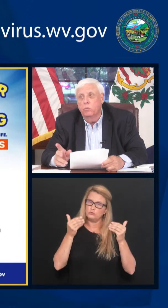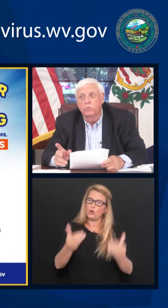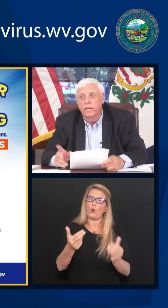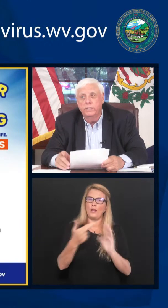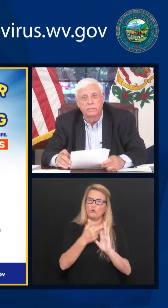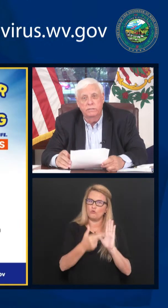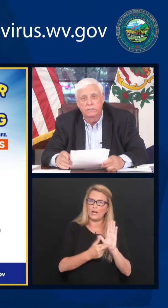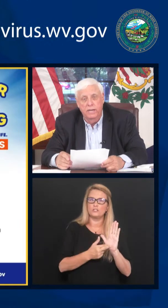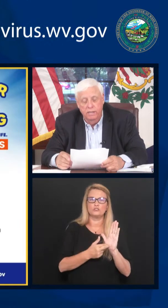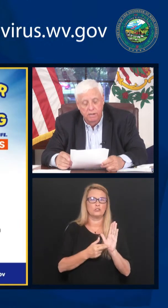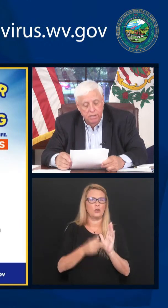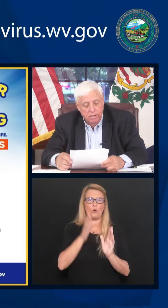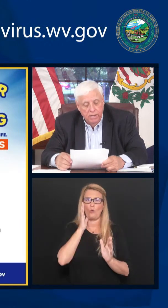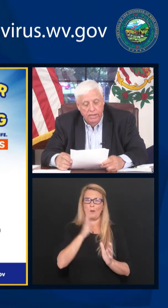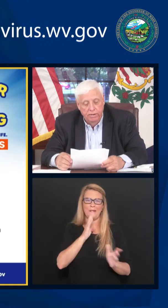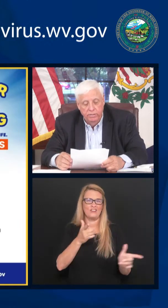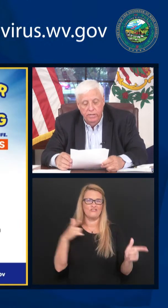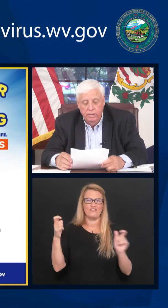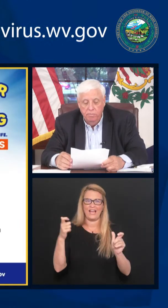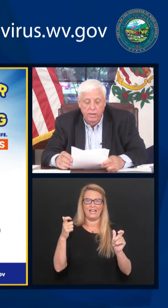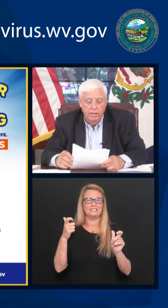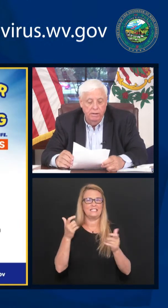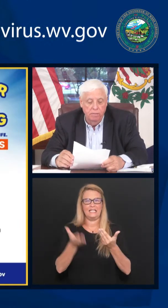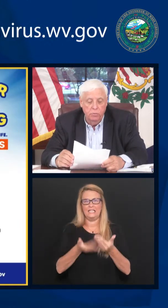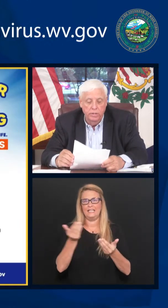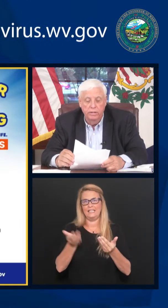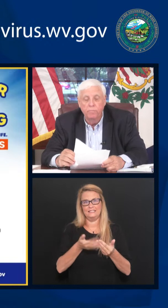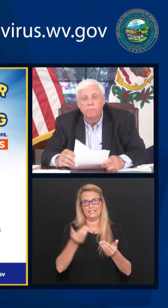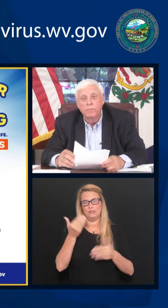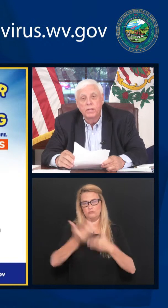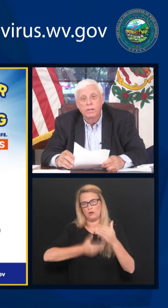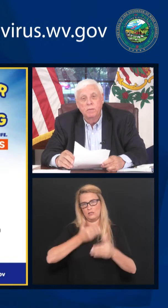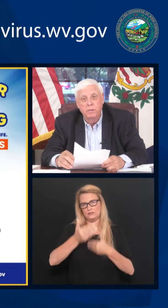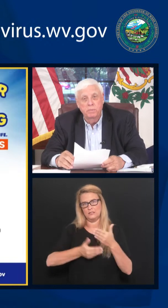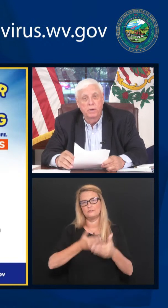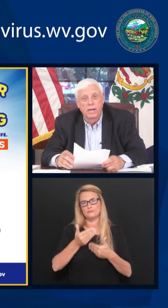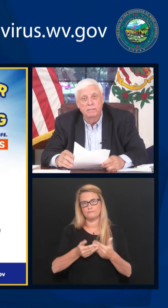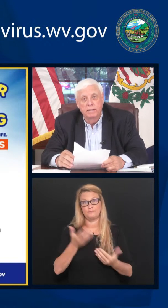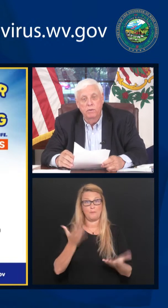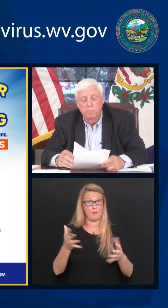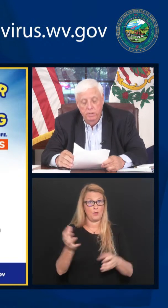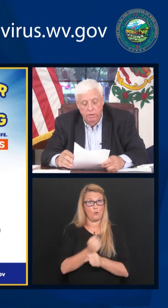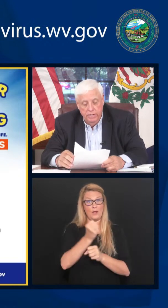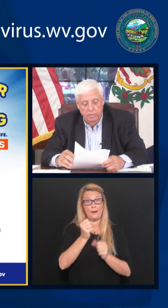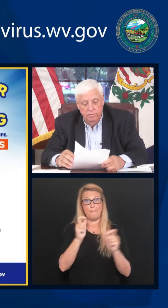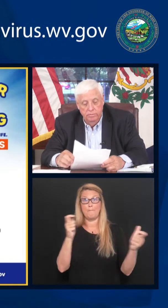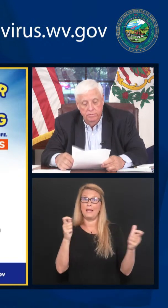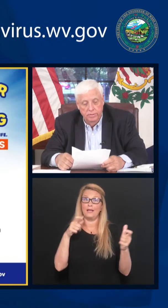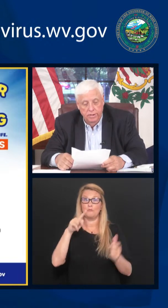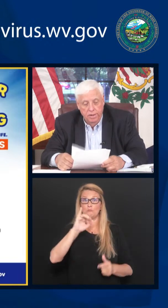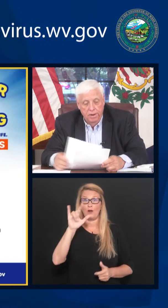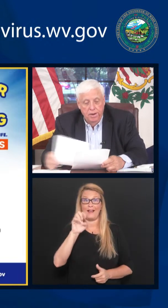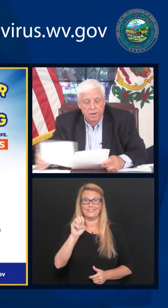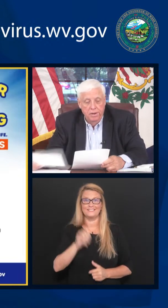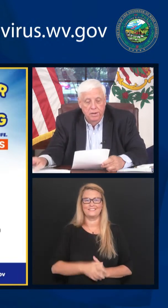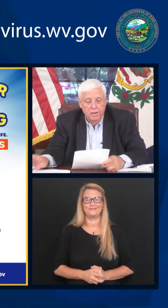register. It won't take just a second and everything. You may end up winning a big prize, and that would be great.